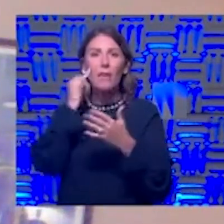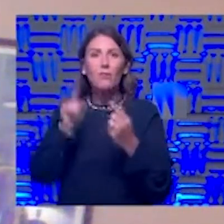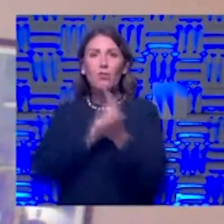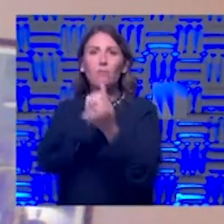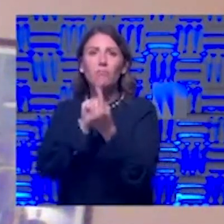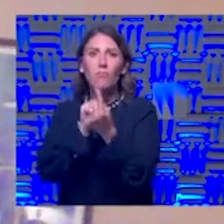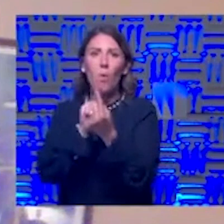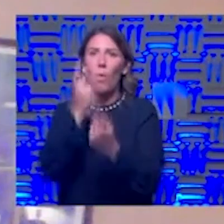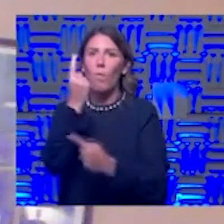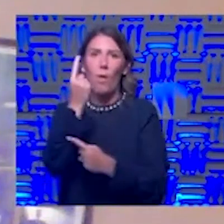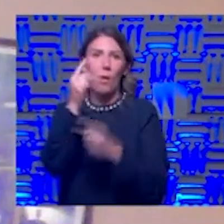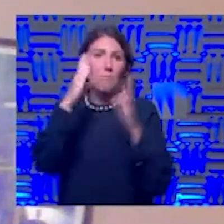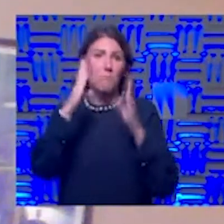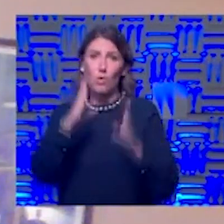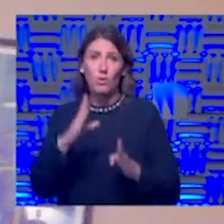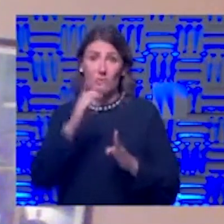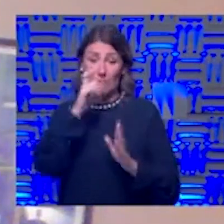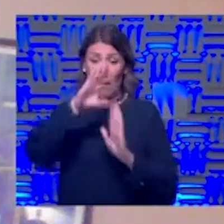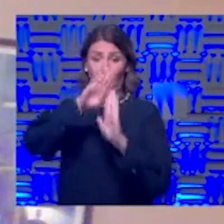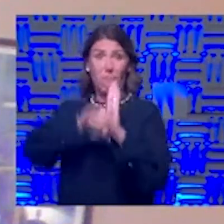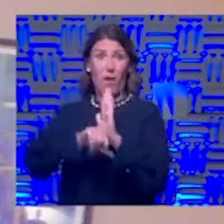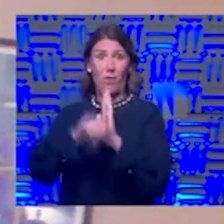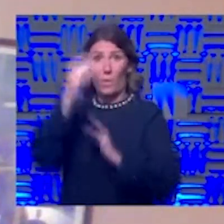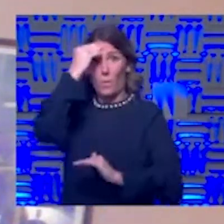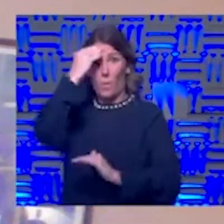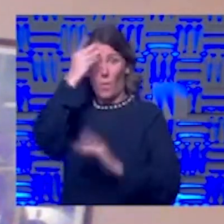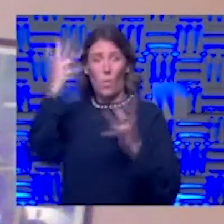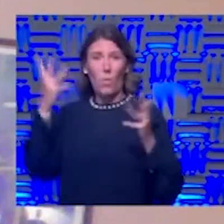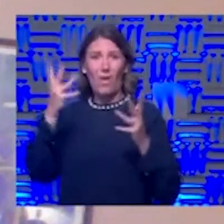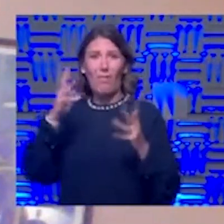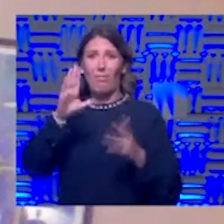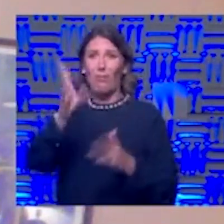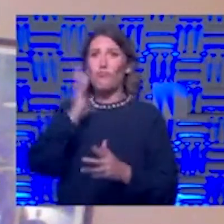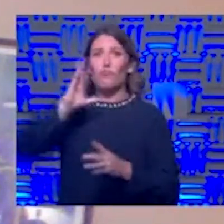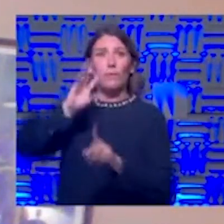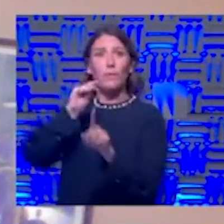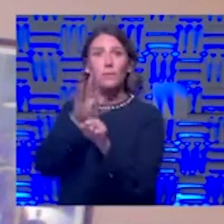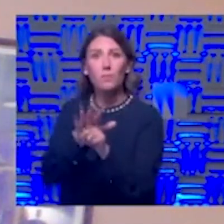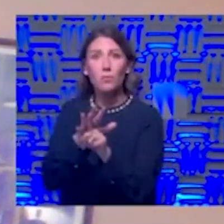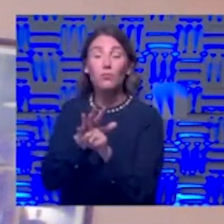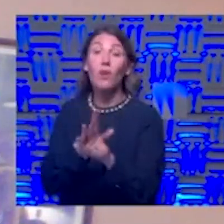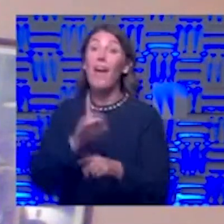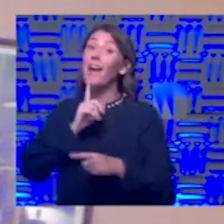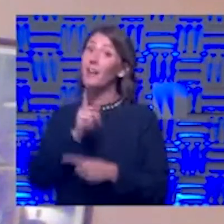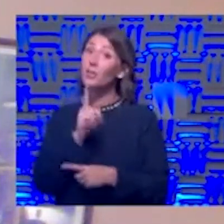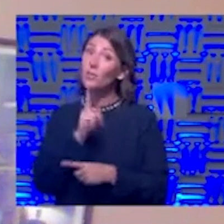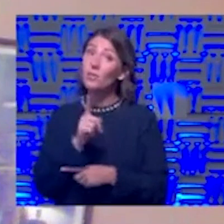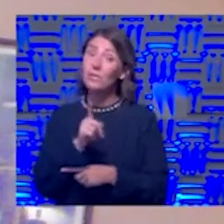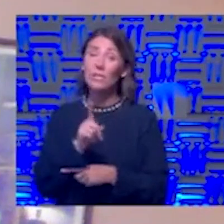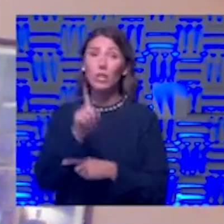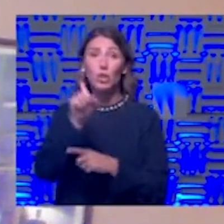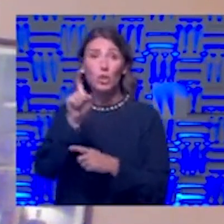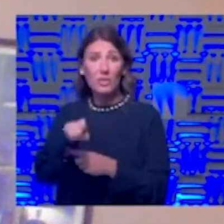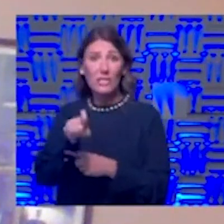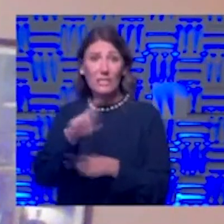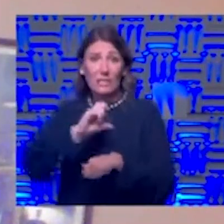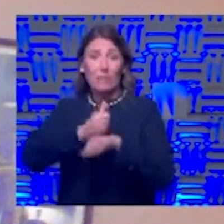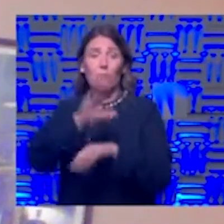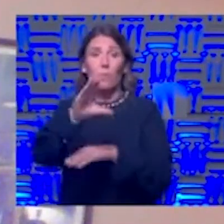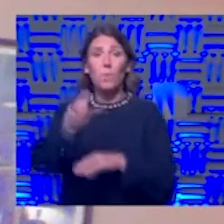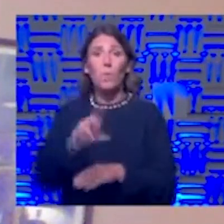whose background you're not familiar with and you don't know what their exposure's been, you need to actually institute your own